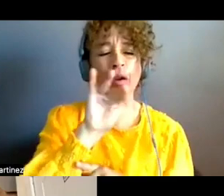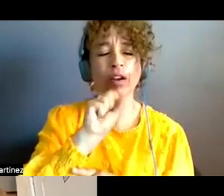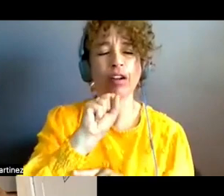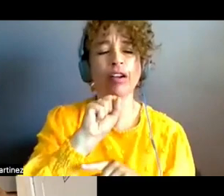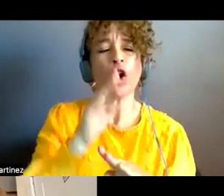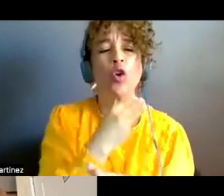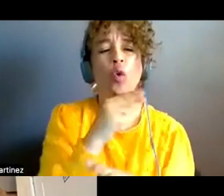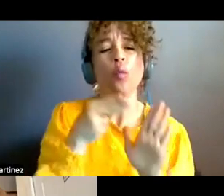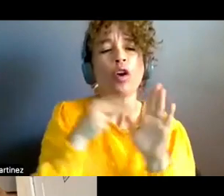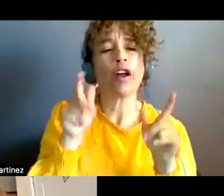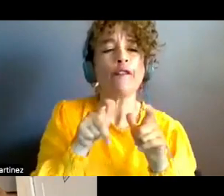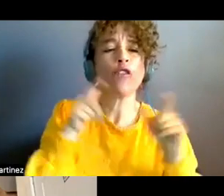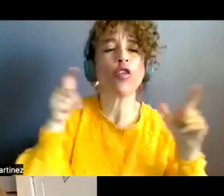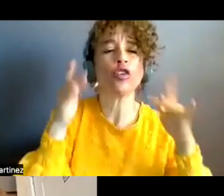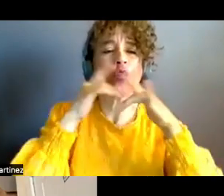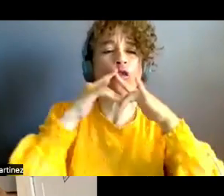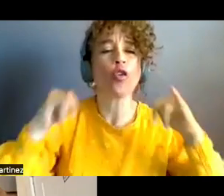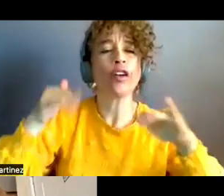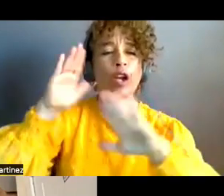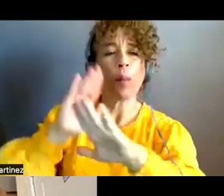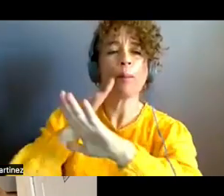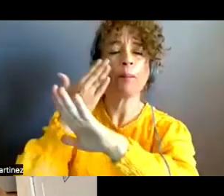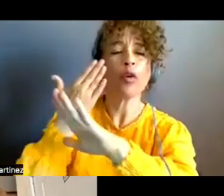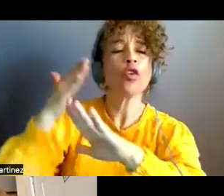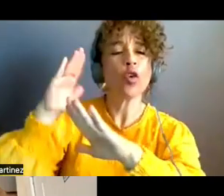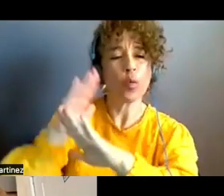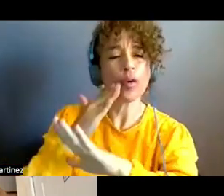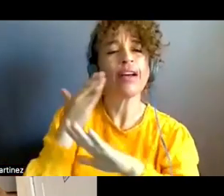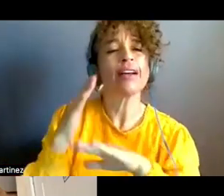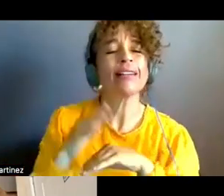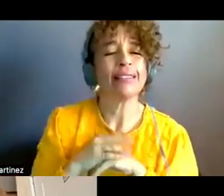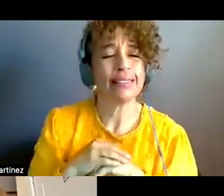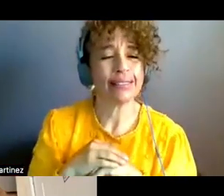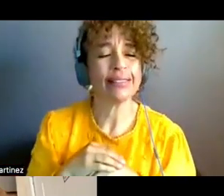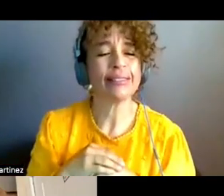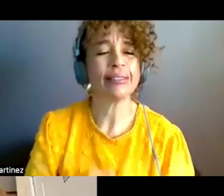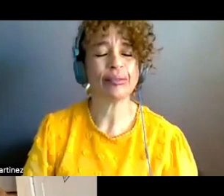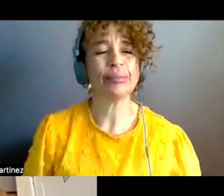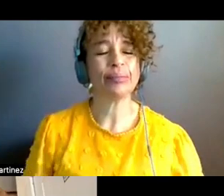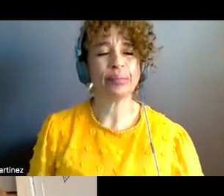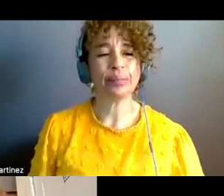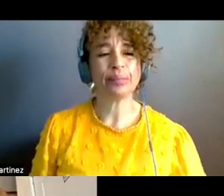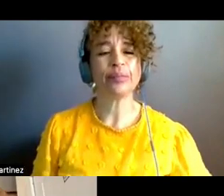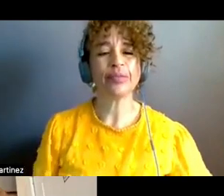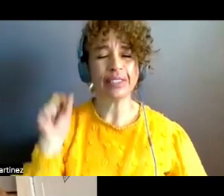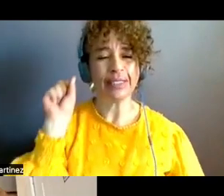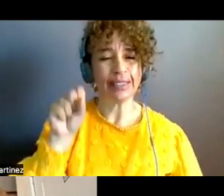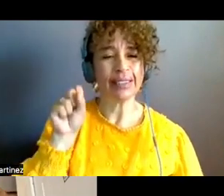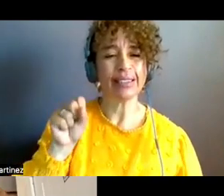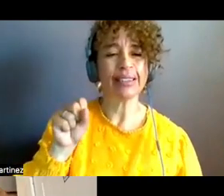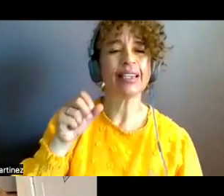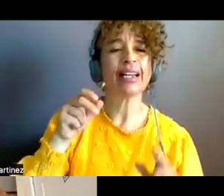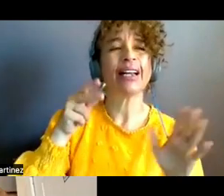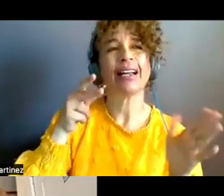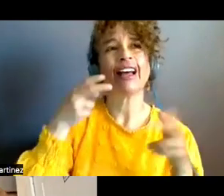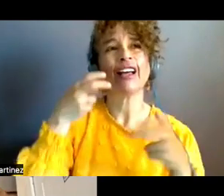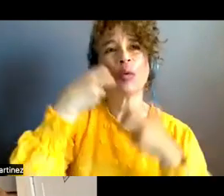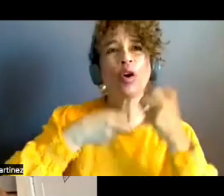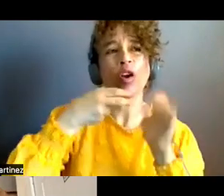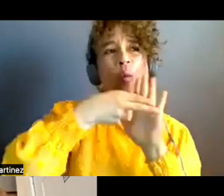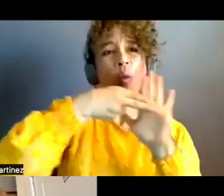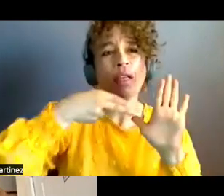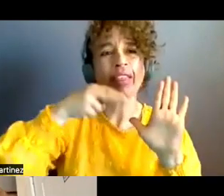for a huge variety of music. It's not one type. Yeah, that's the problem with labels, isn't it? That we